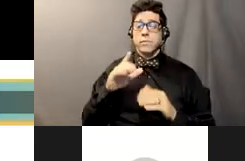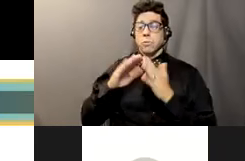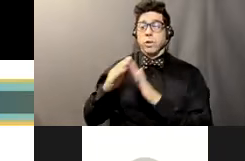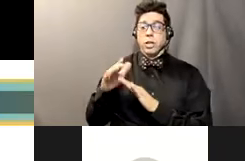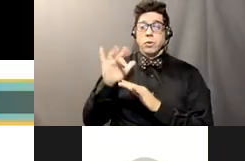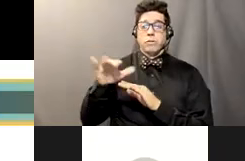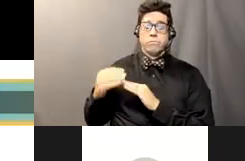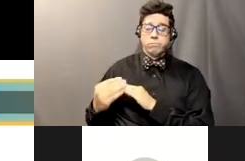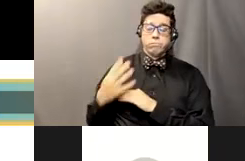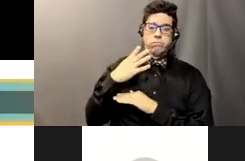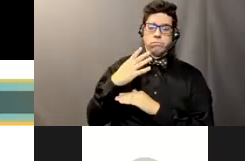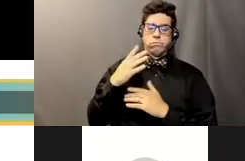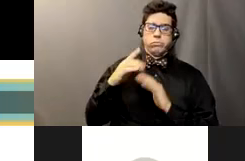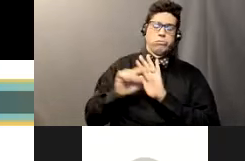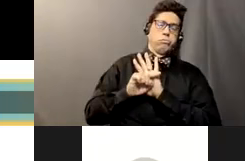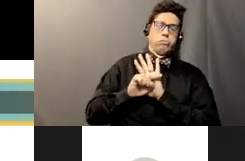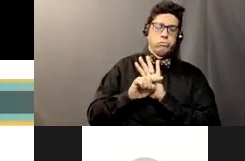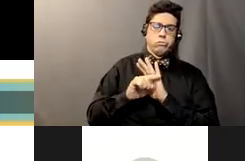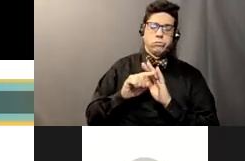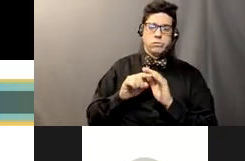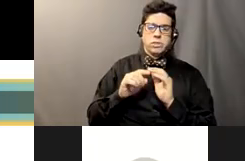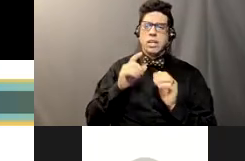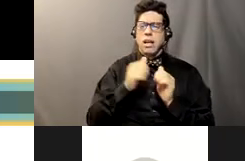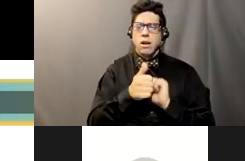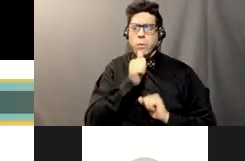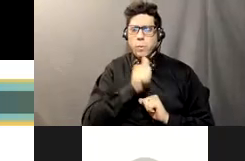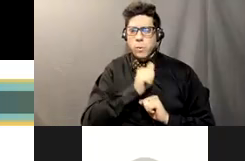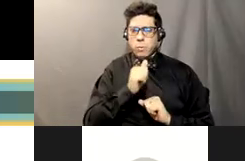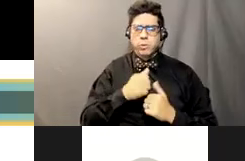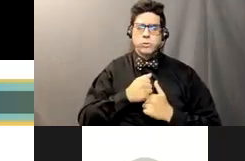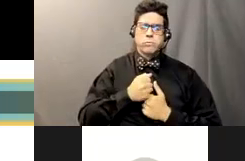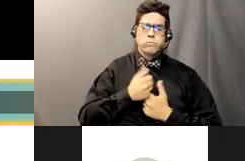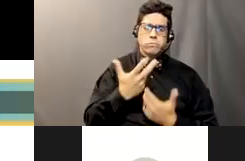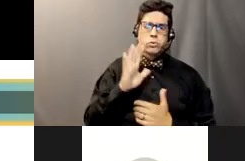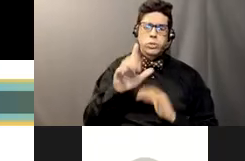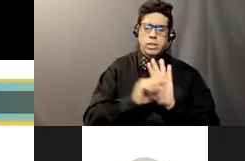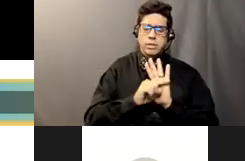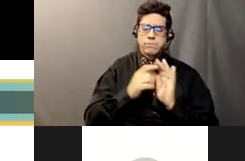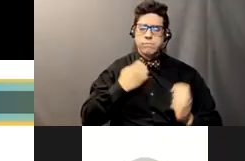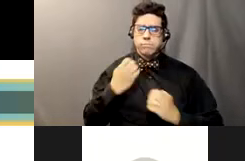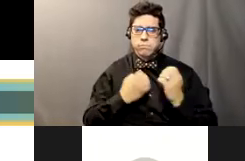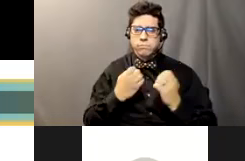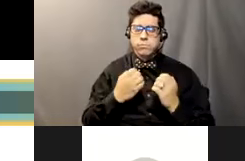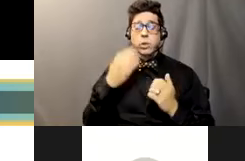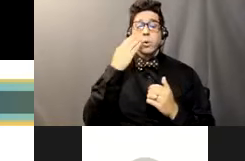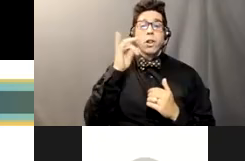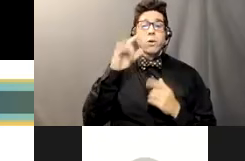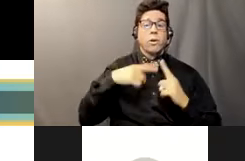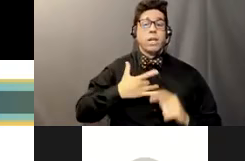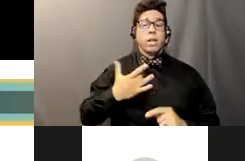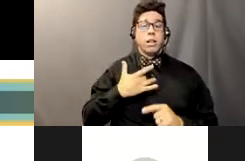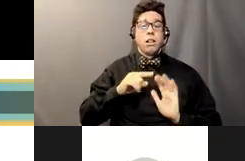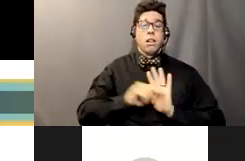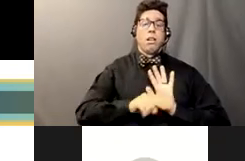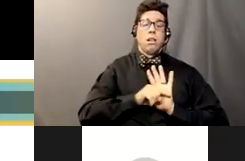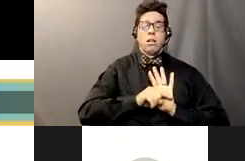affected, other ways of coping and releasing negative emotions, and reassures students that they're not alone in their time of distress. And of course, we